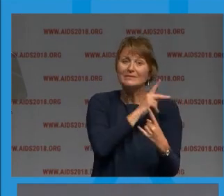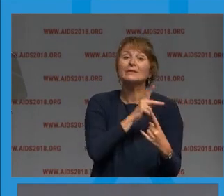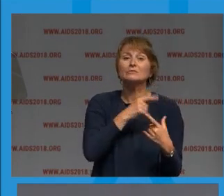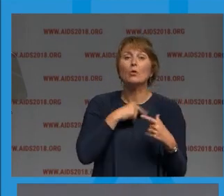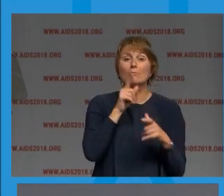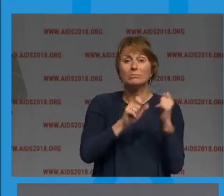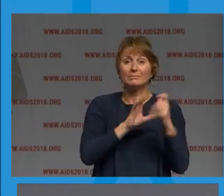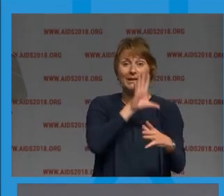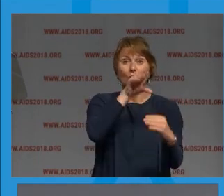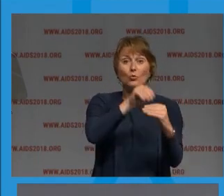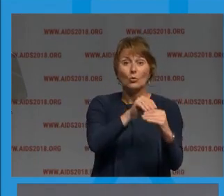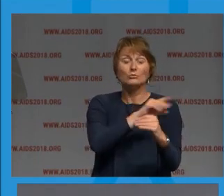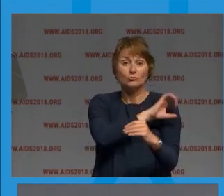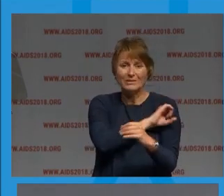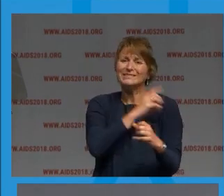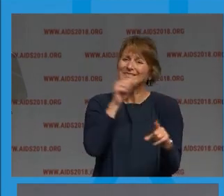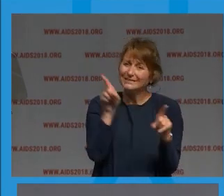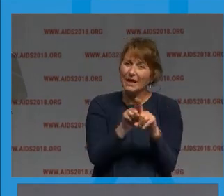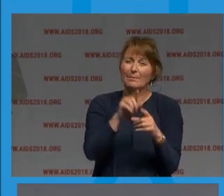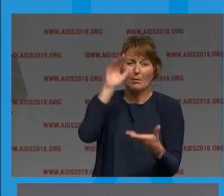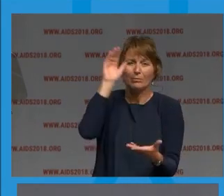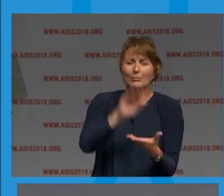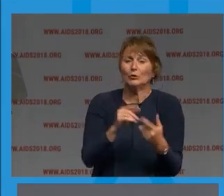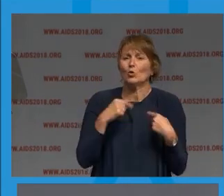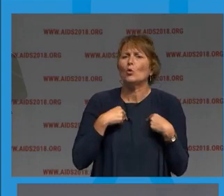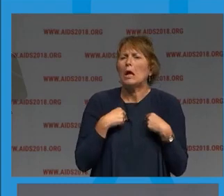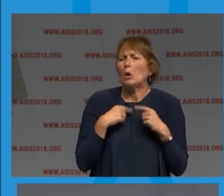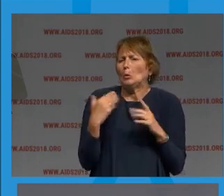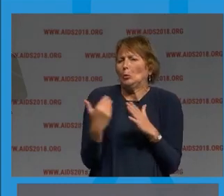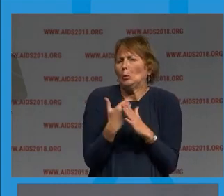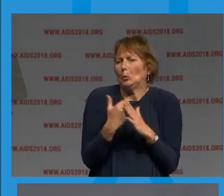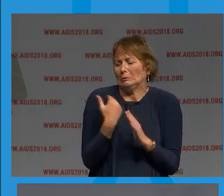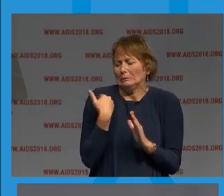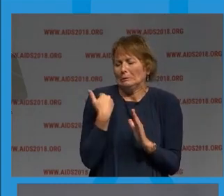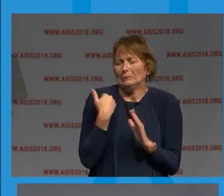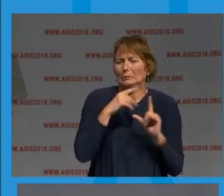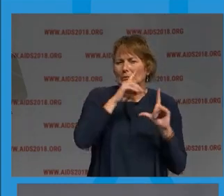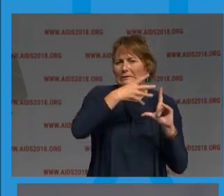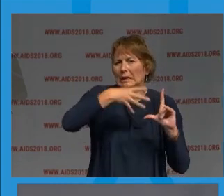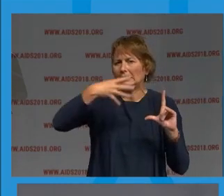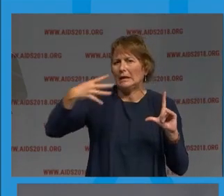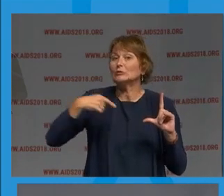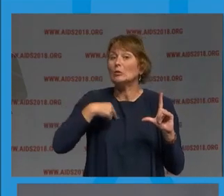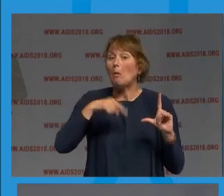inject drugs. Of course, these are early data and more long-term data are awaited.